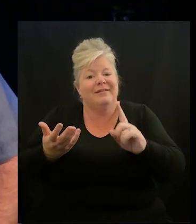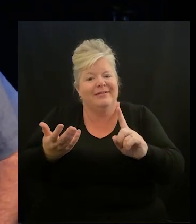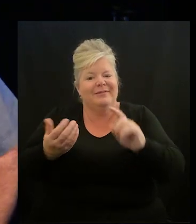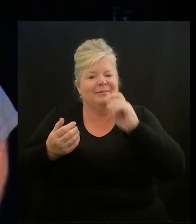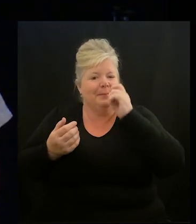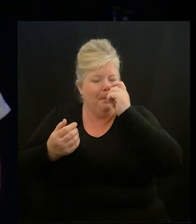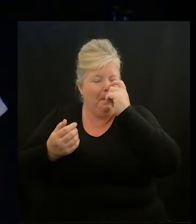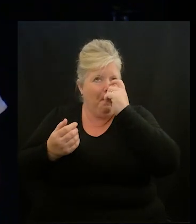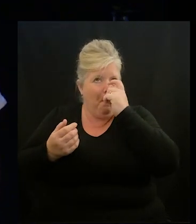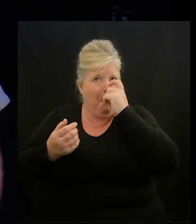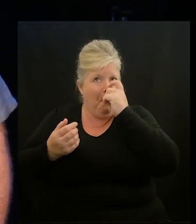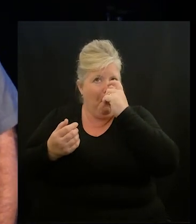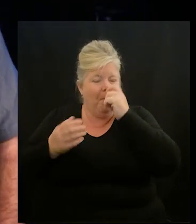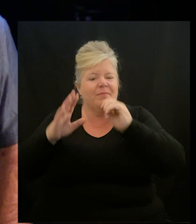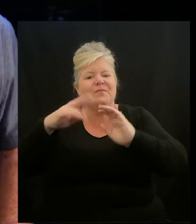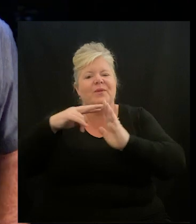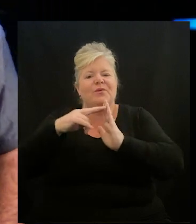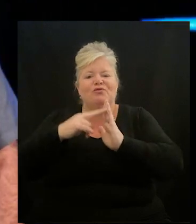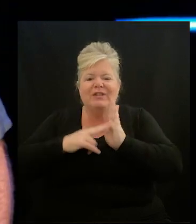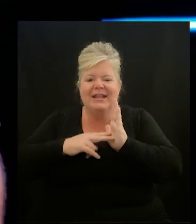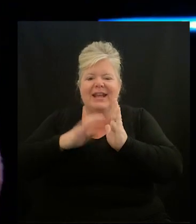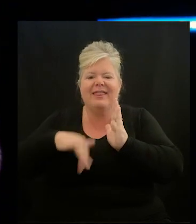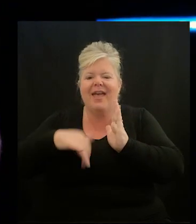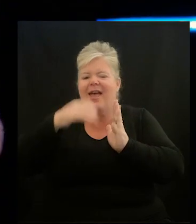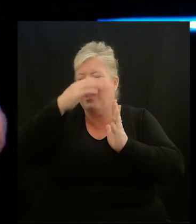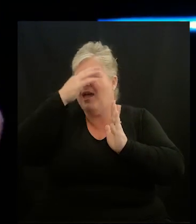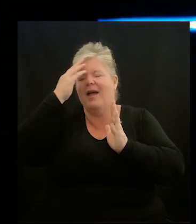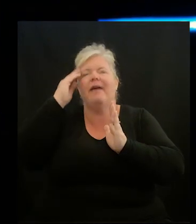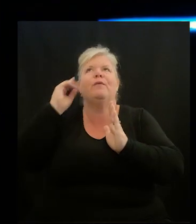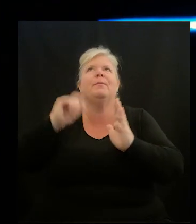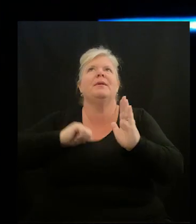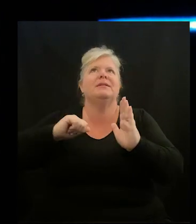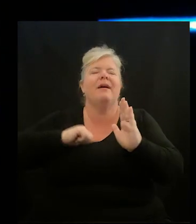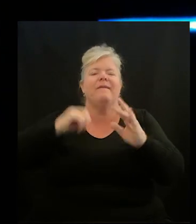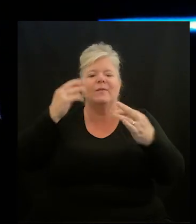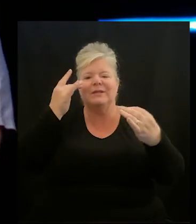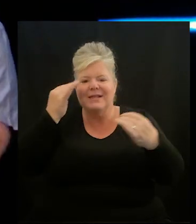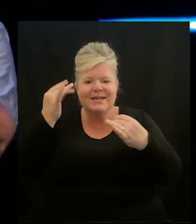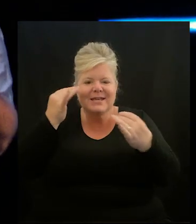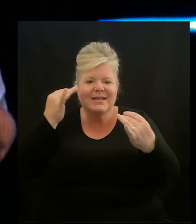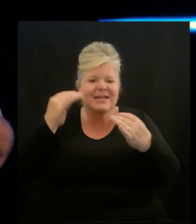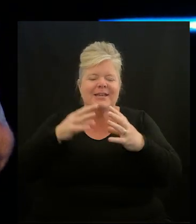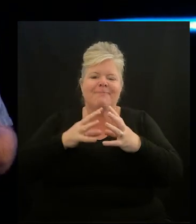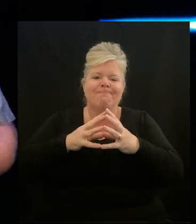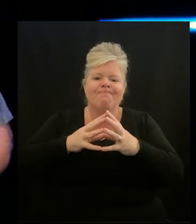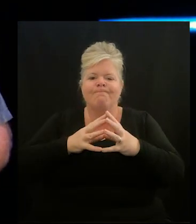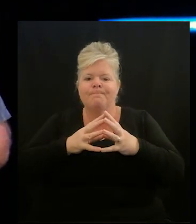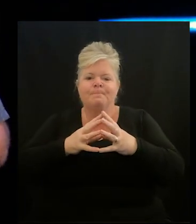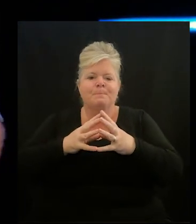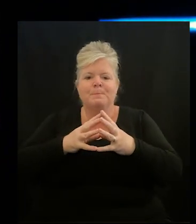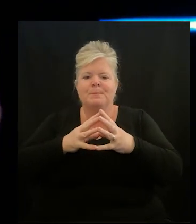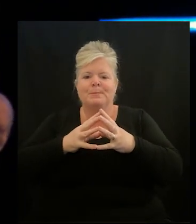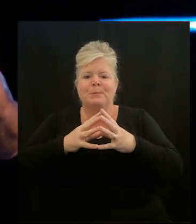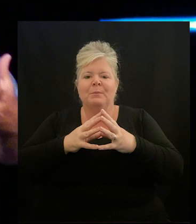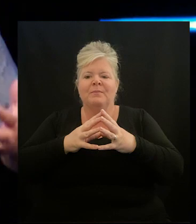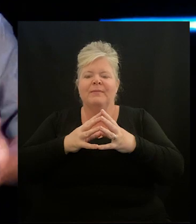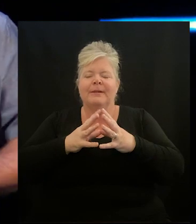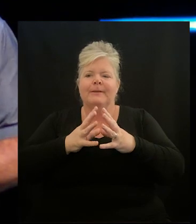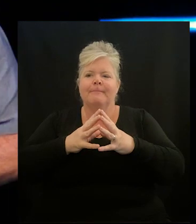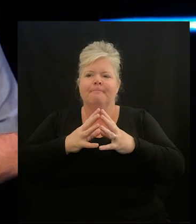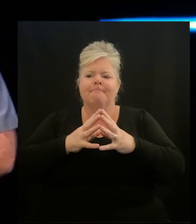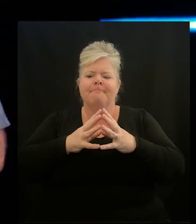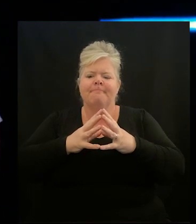know, I was thinking, and as I was working through this passage and preparing this word to bring to you,